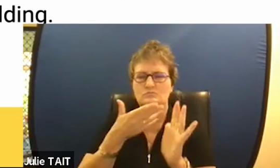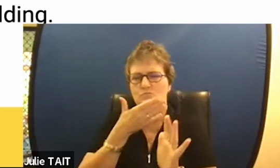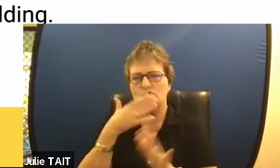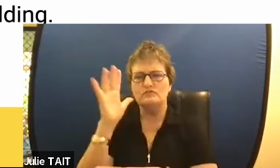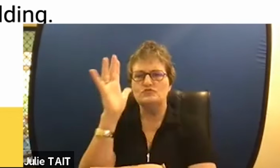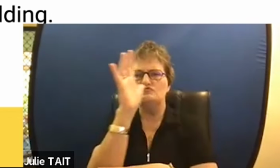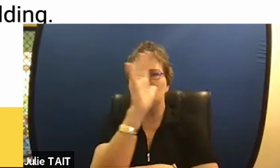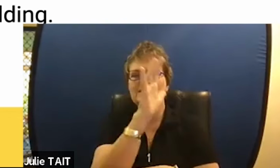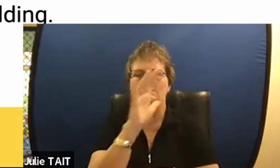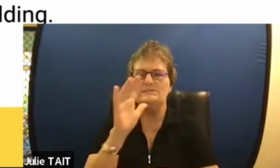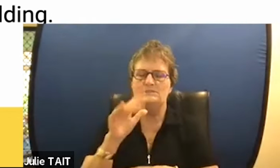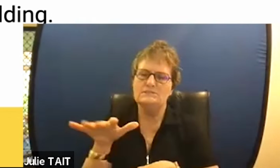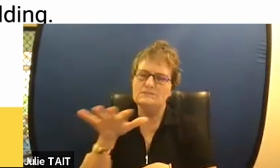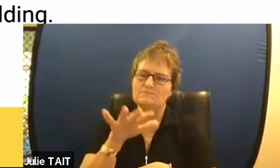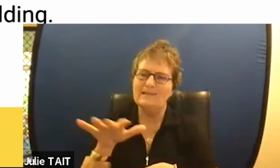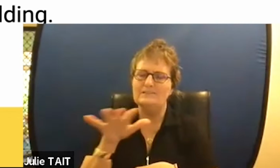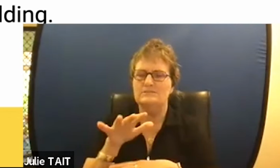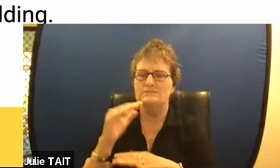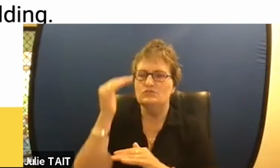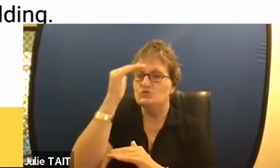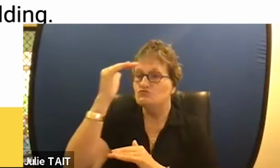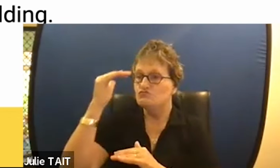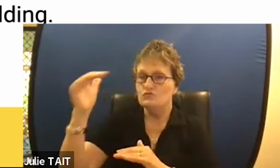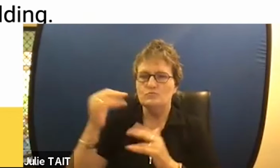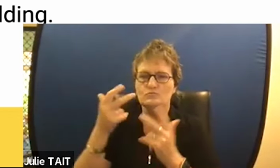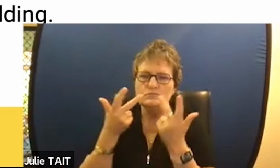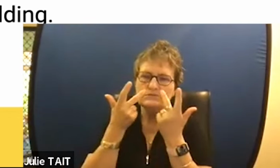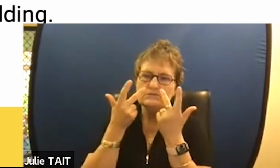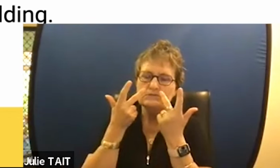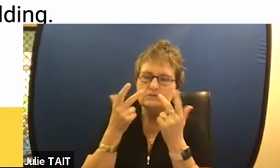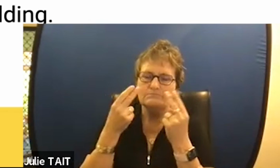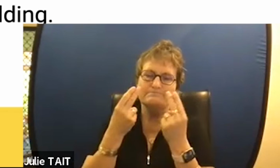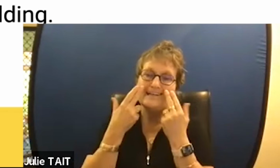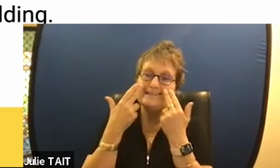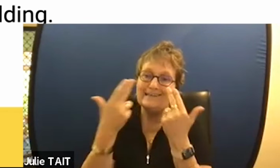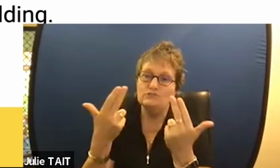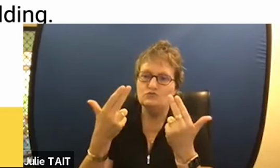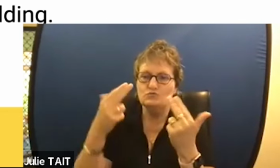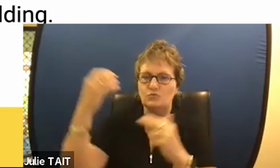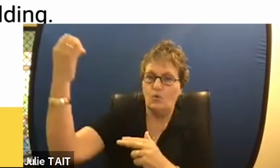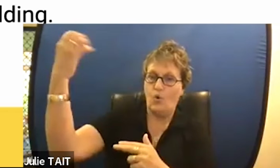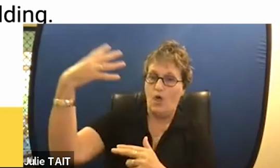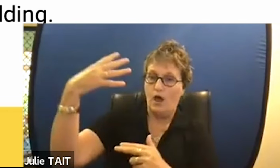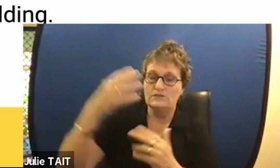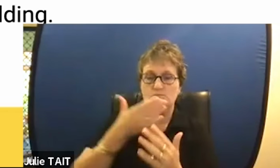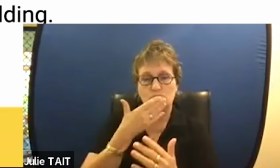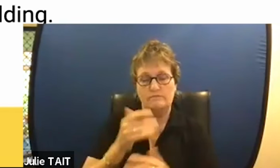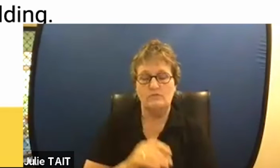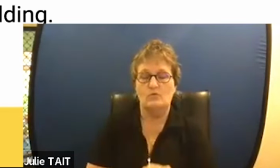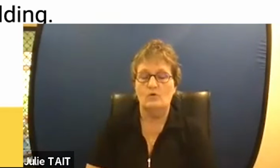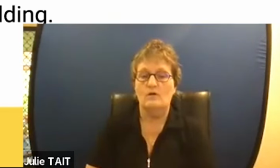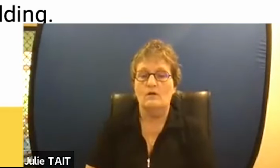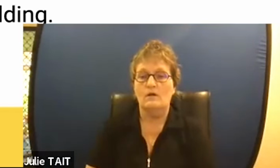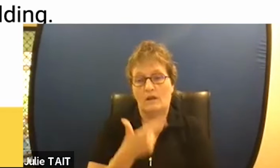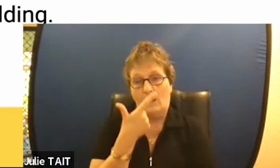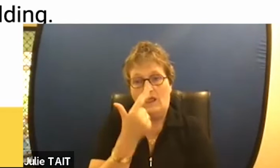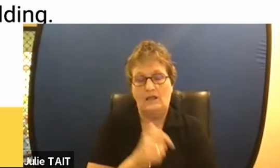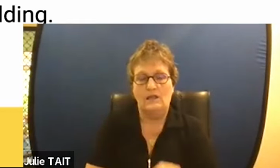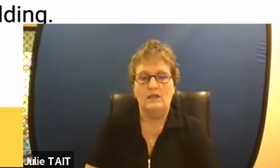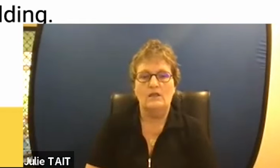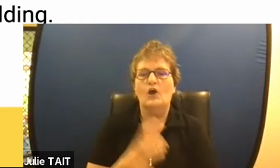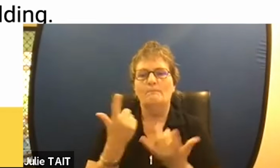of the rooms here take advantage of the natural light there. But there is also, and I think this is a